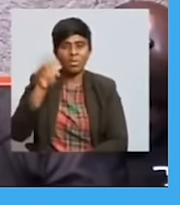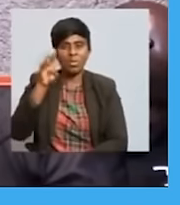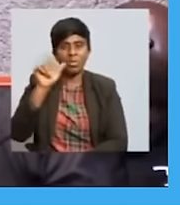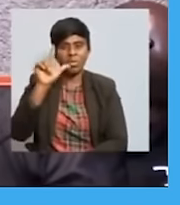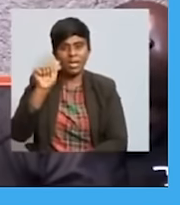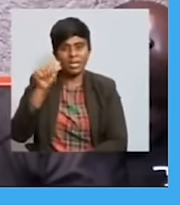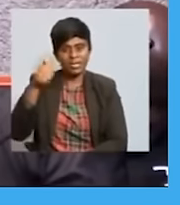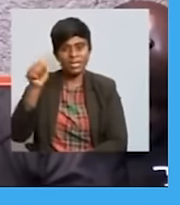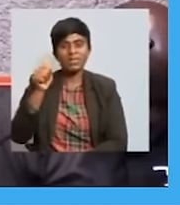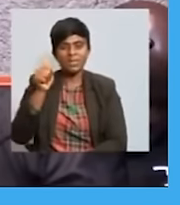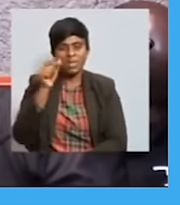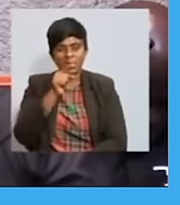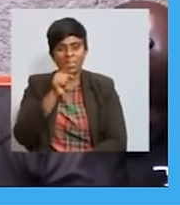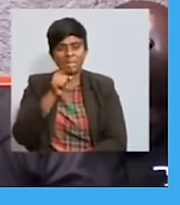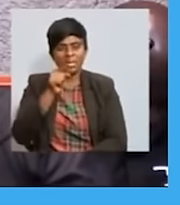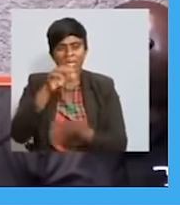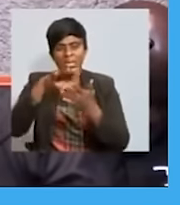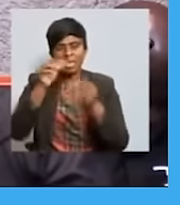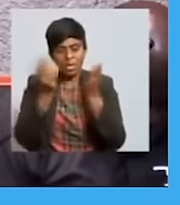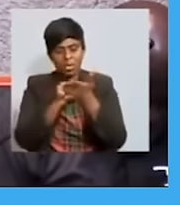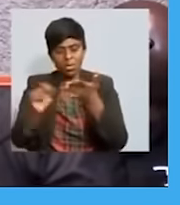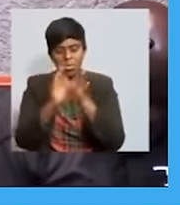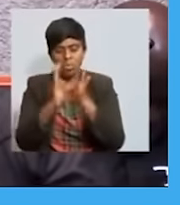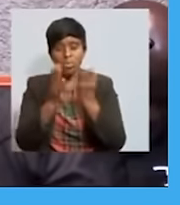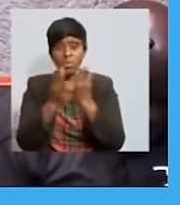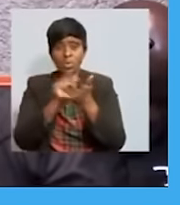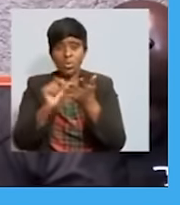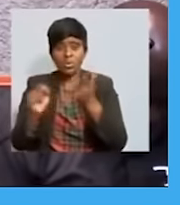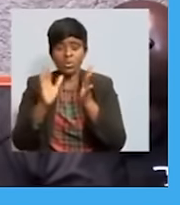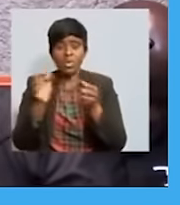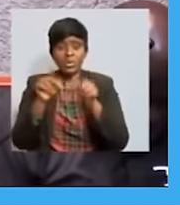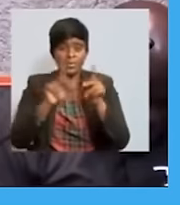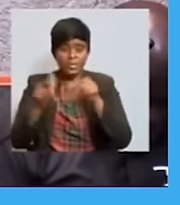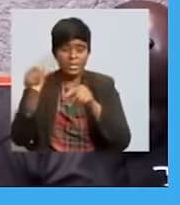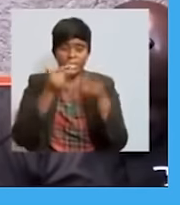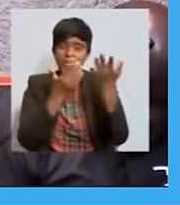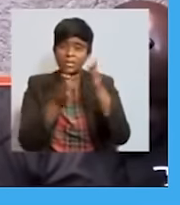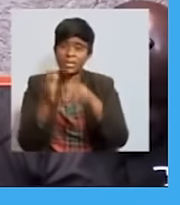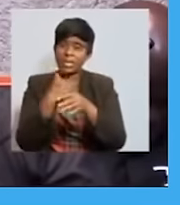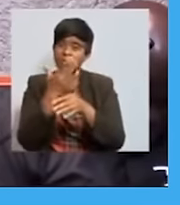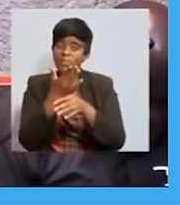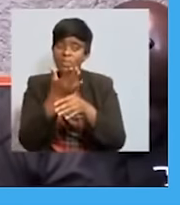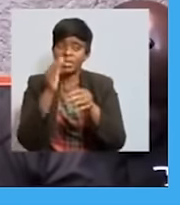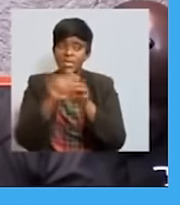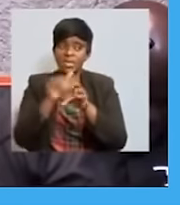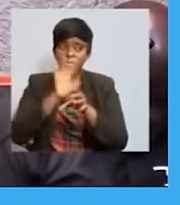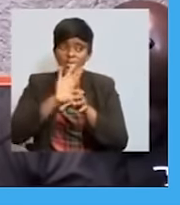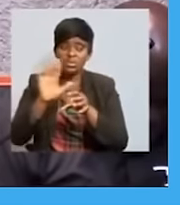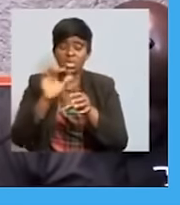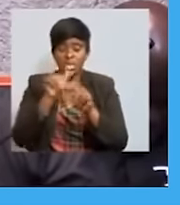Swiss psychiatrist, and I quote her, she says, when people are dying, in her